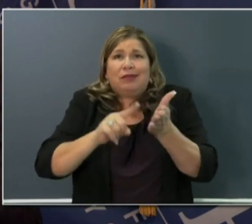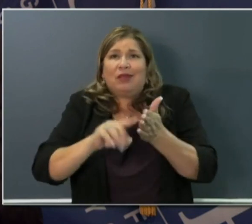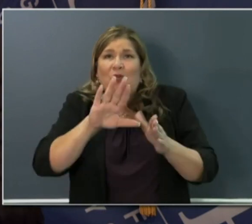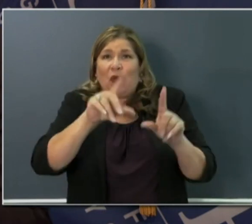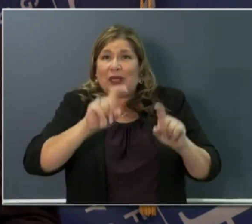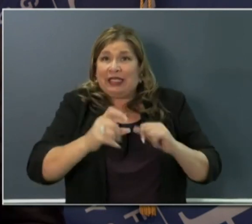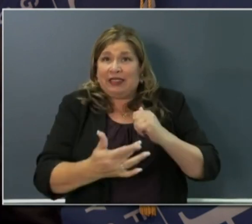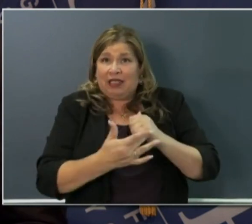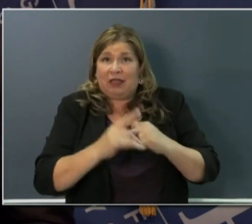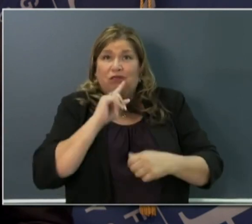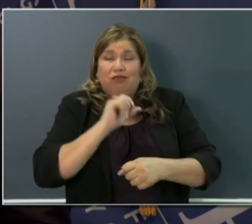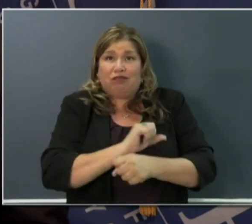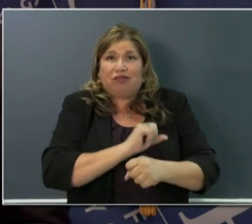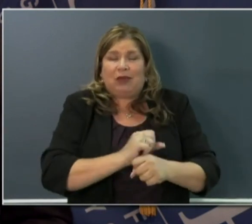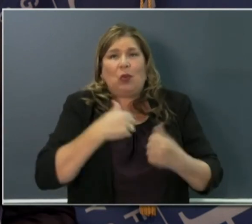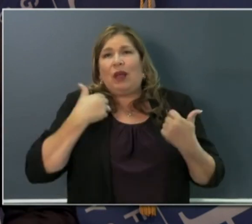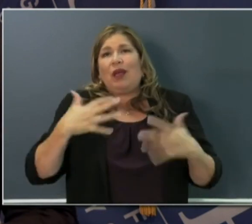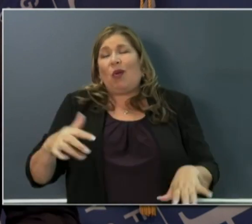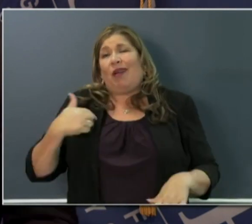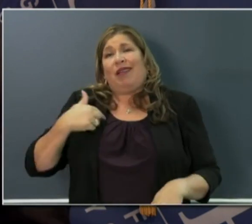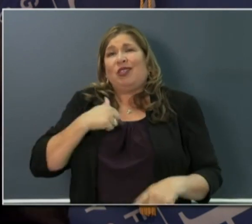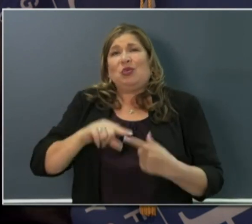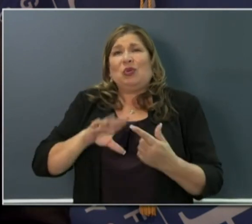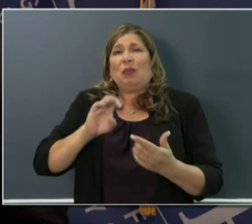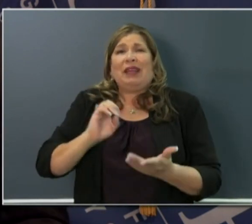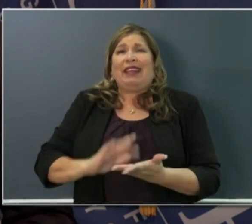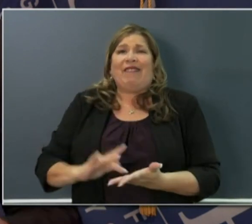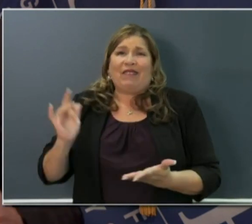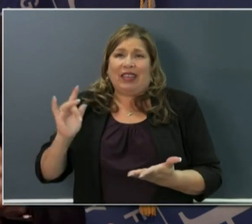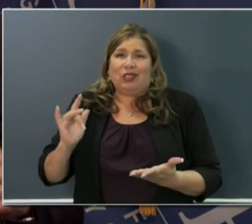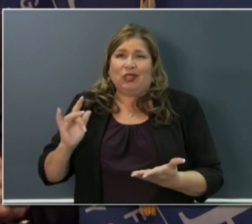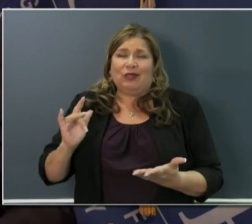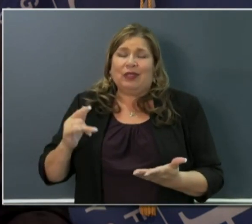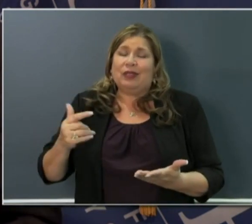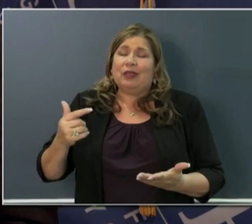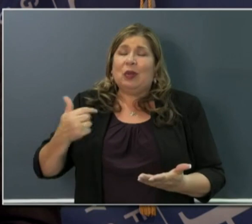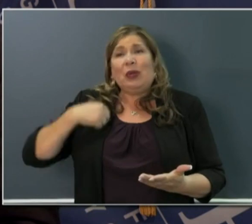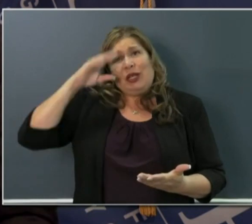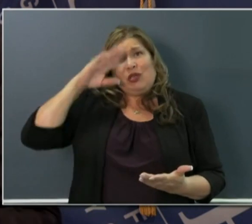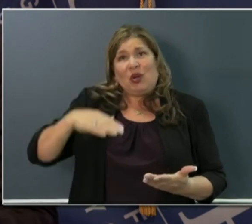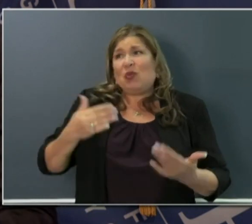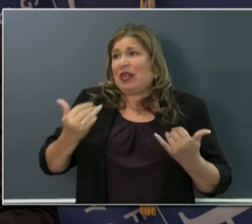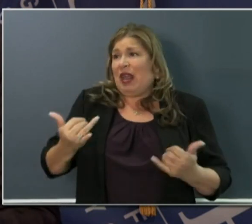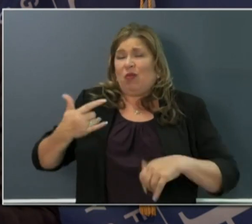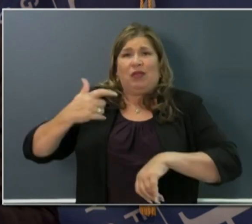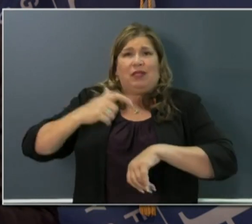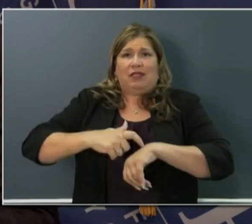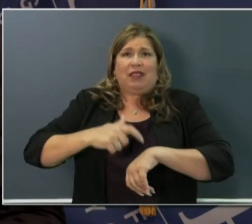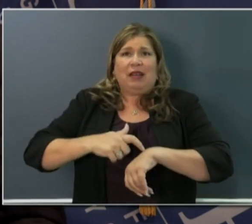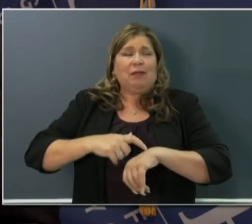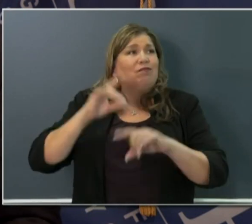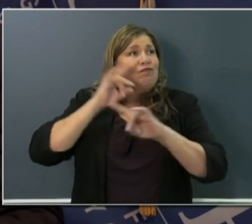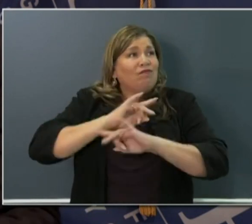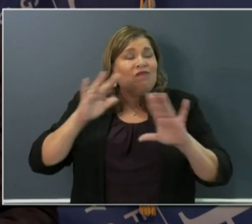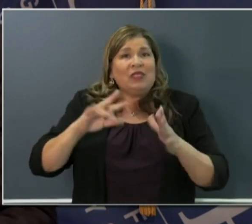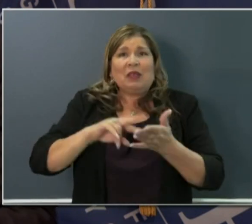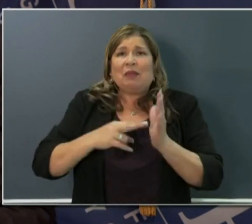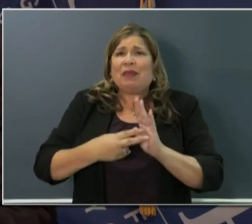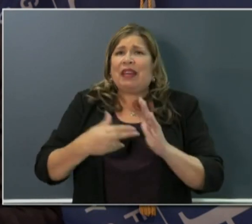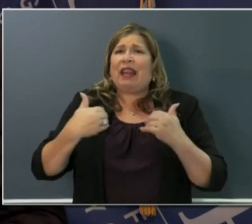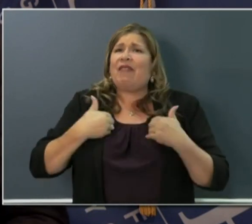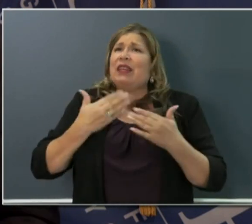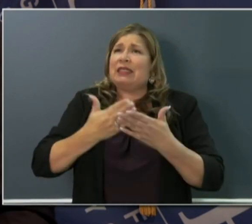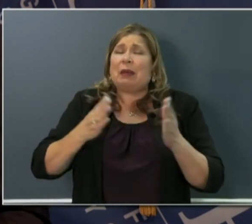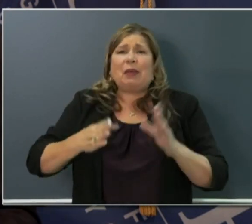advantage of, because one thing we know in this environment, there are extraordinary people, and there are people that do extraordinarily